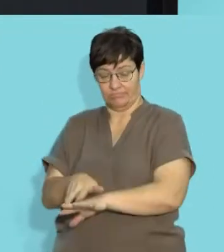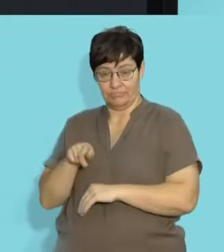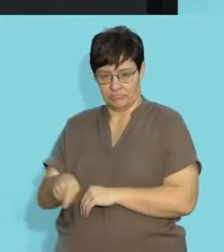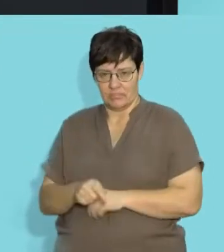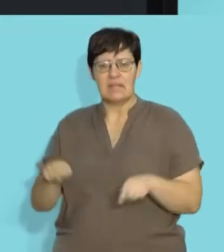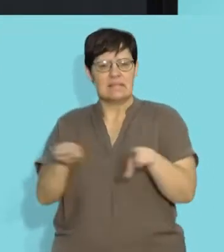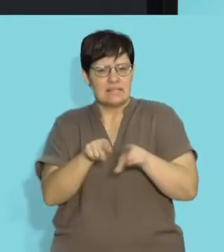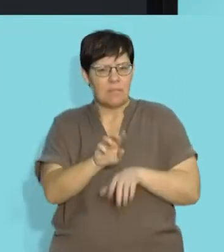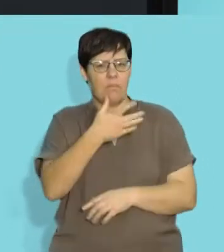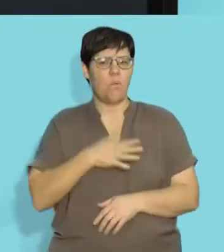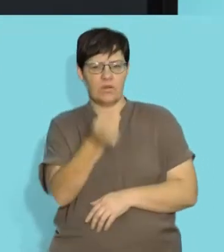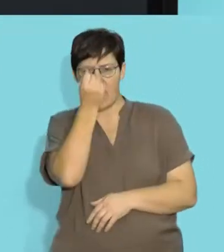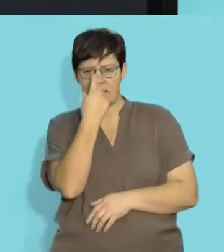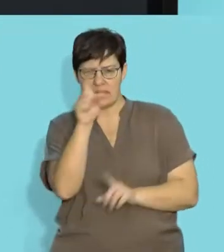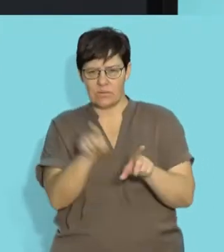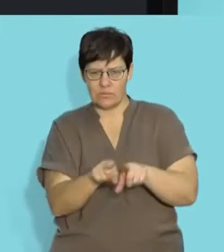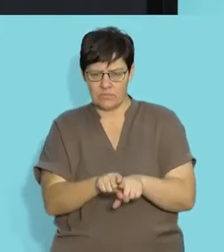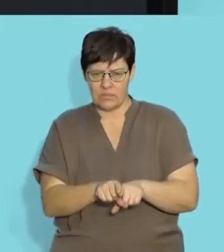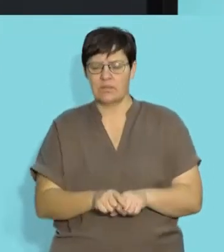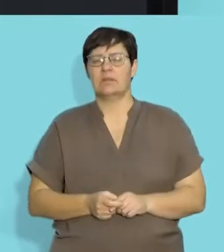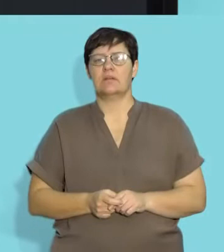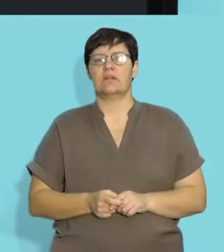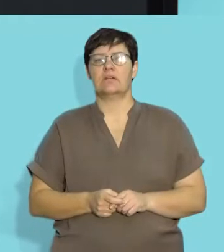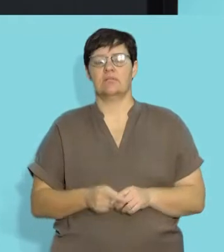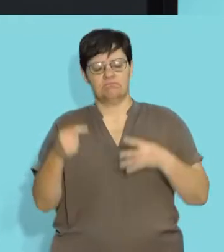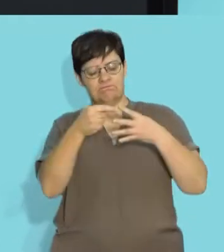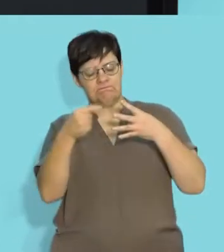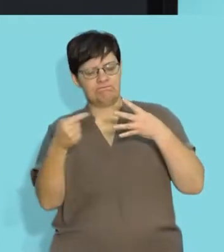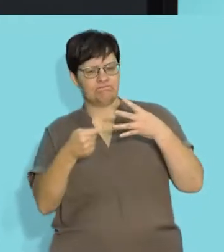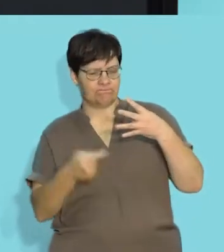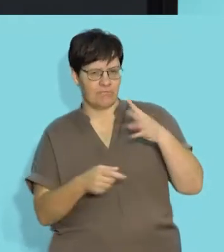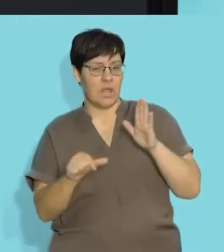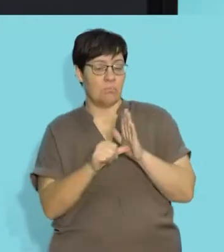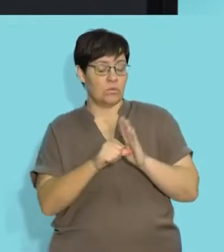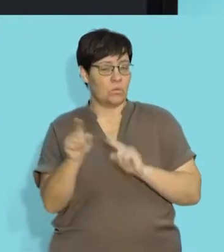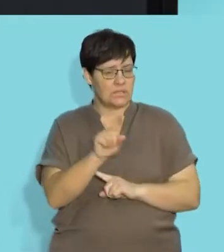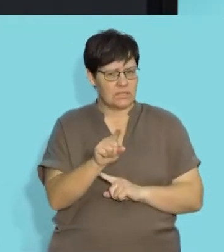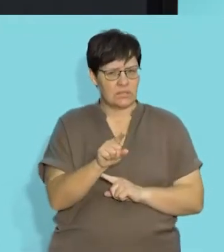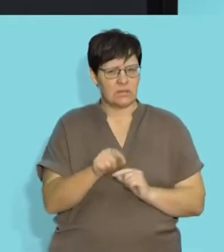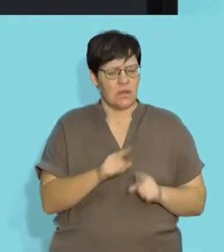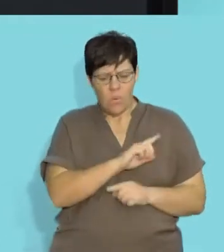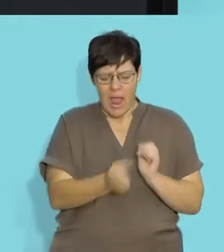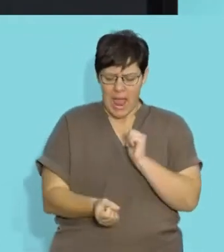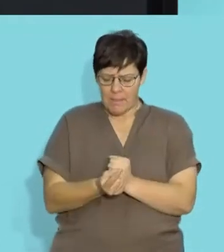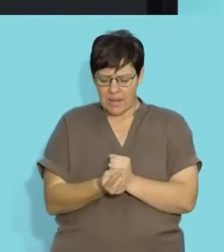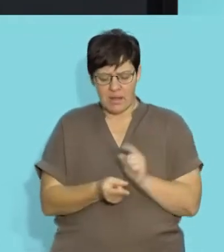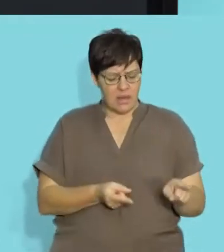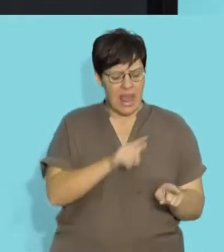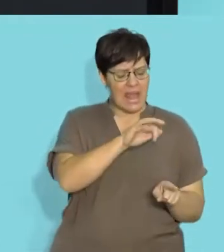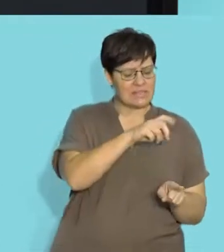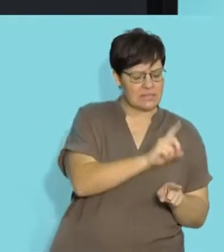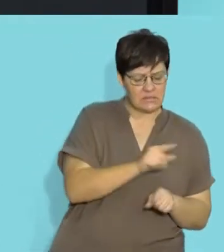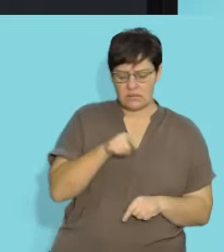we also want to understand some of the aspects that are important in as far as what exactly happens